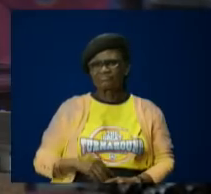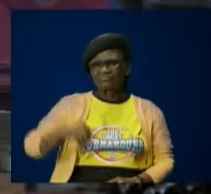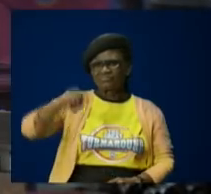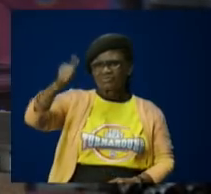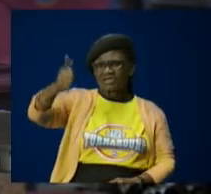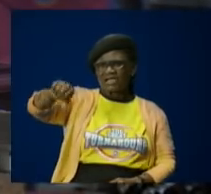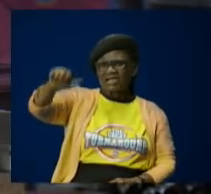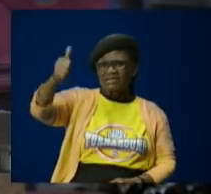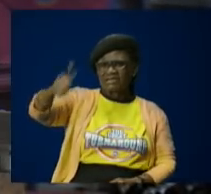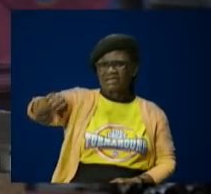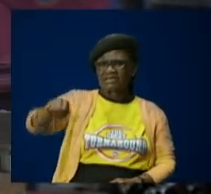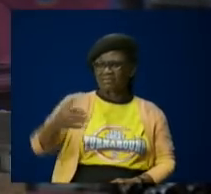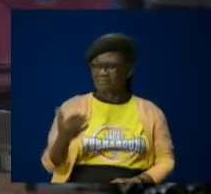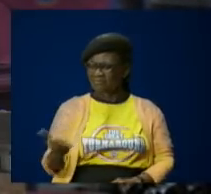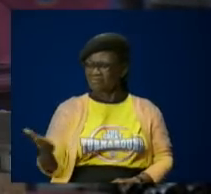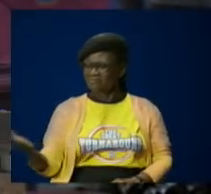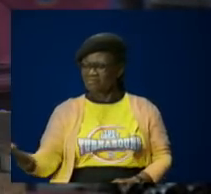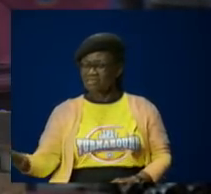Anything in my life,